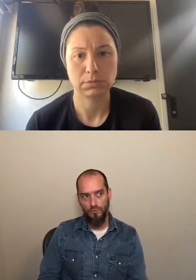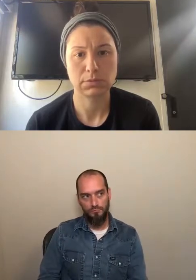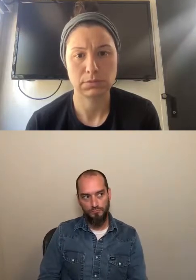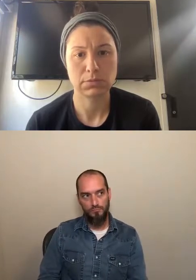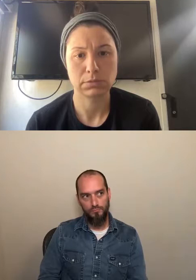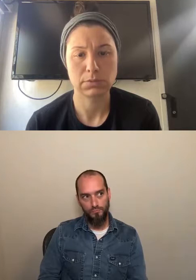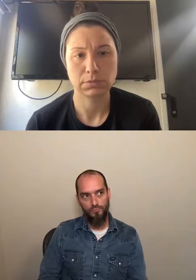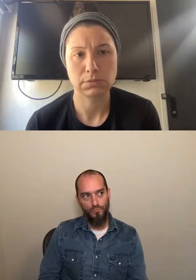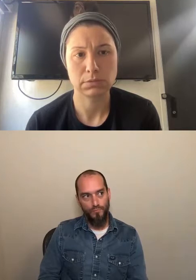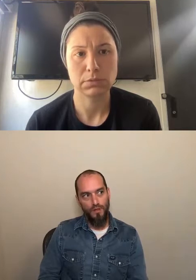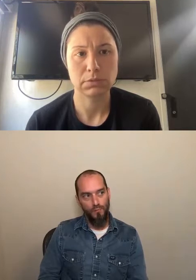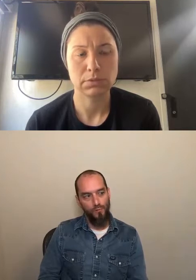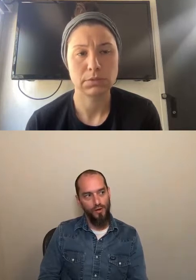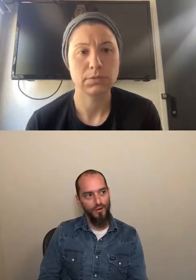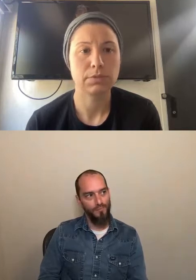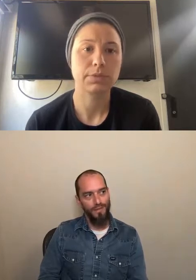So,